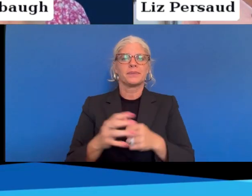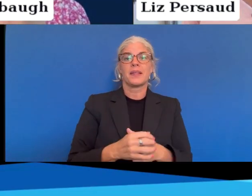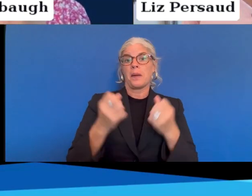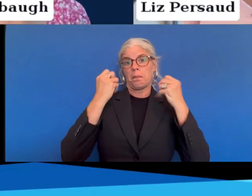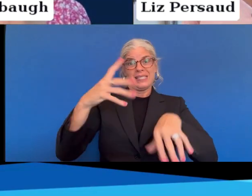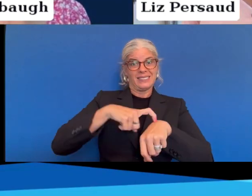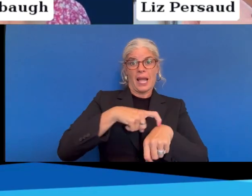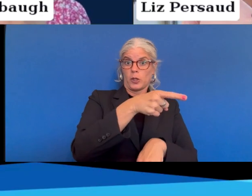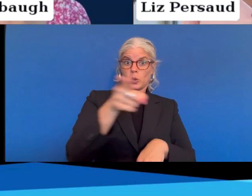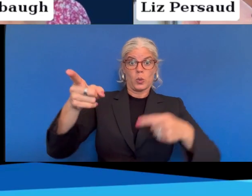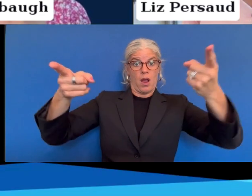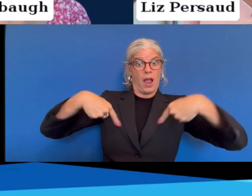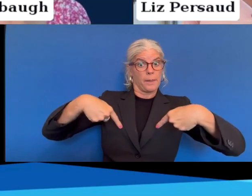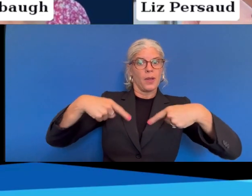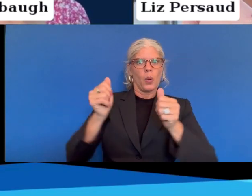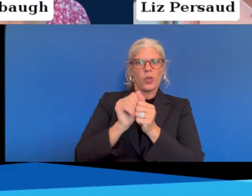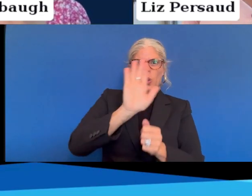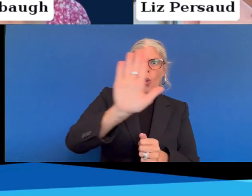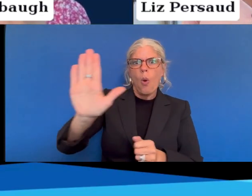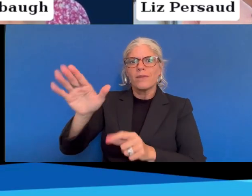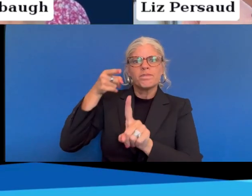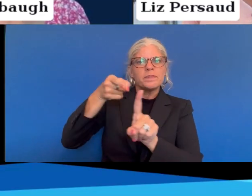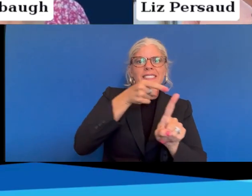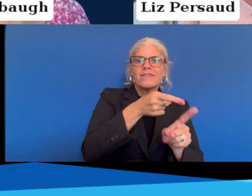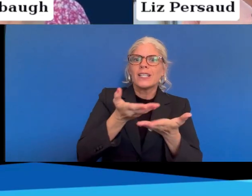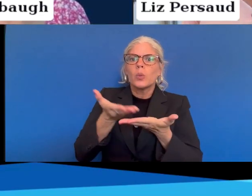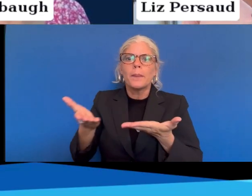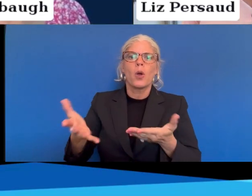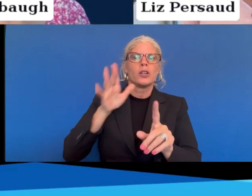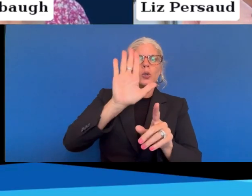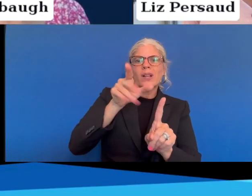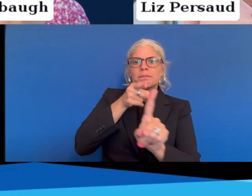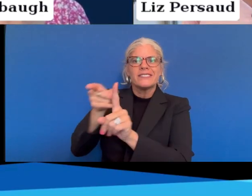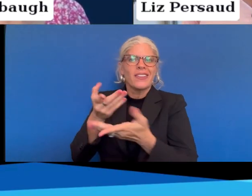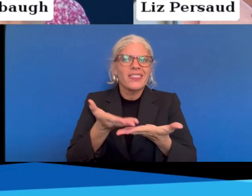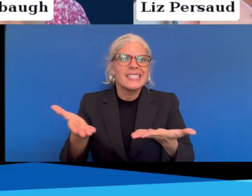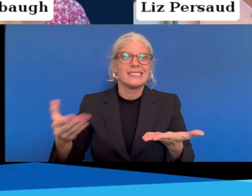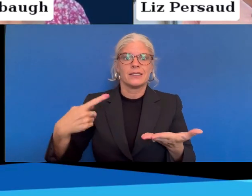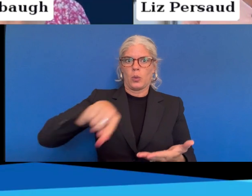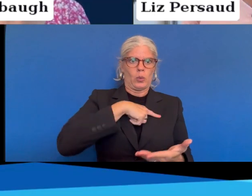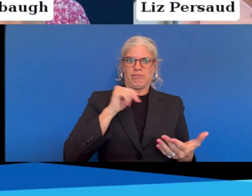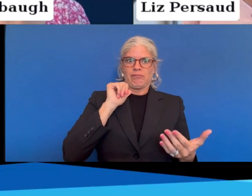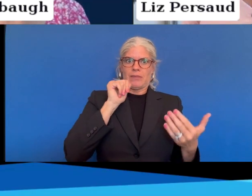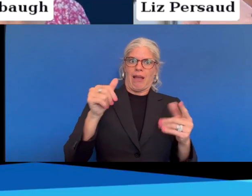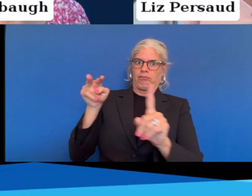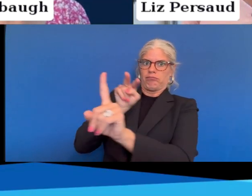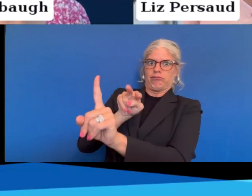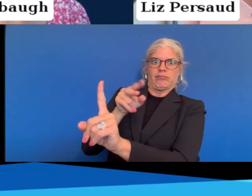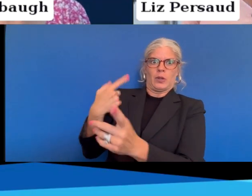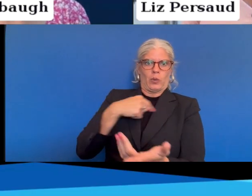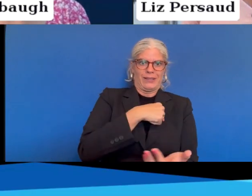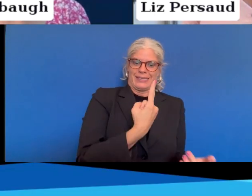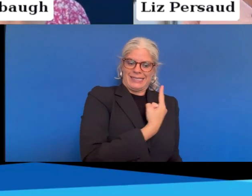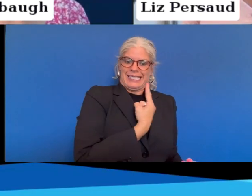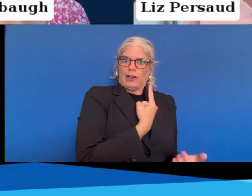things, but we do not perceive as a single provider or clinic or hospital what is